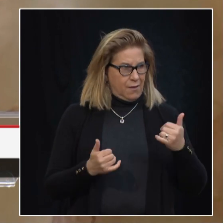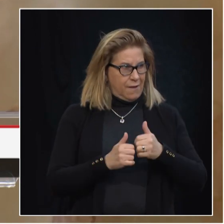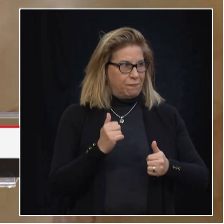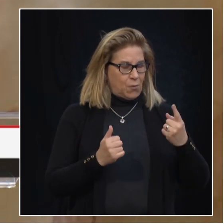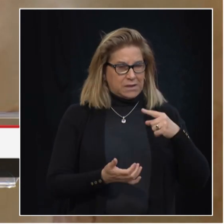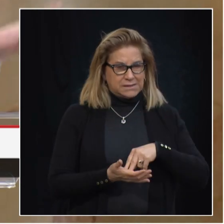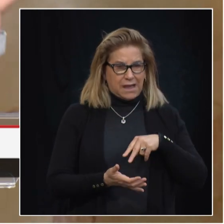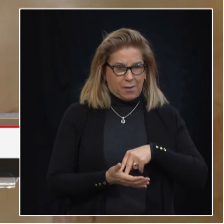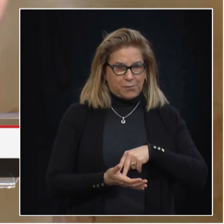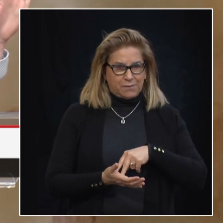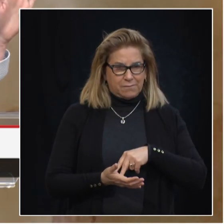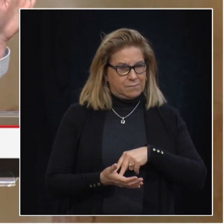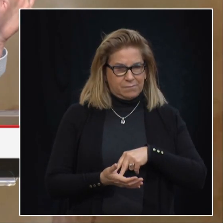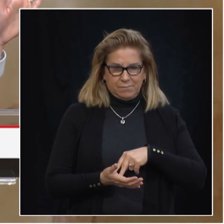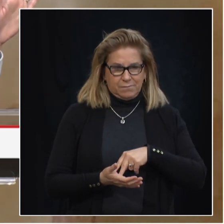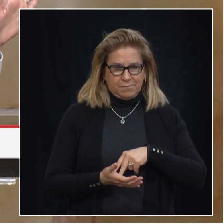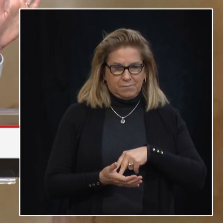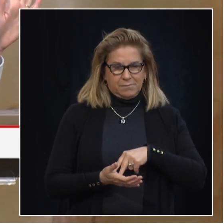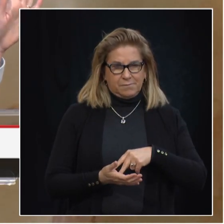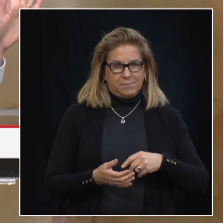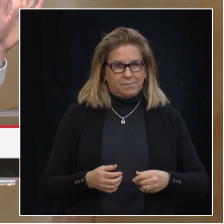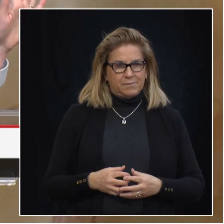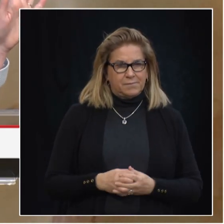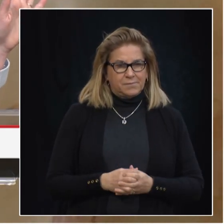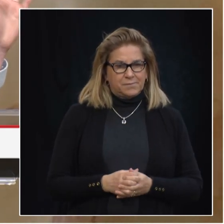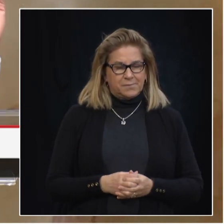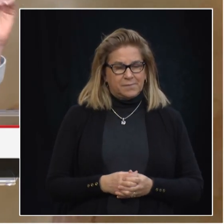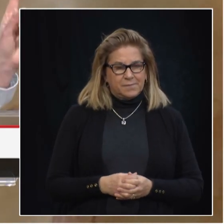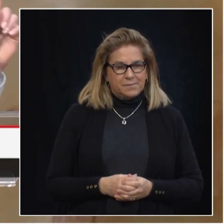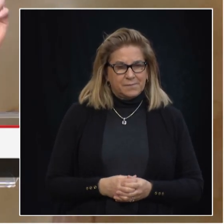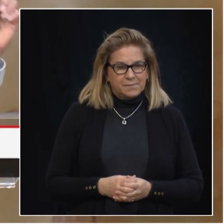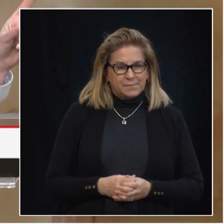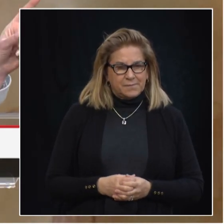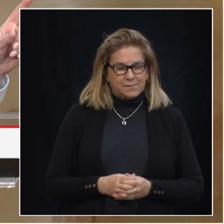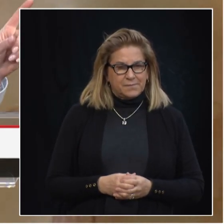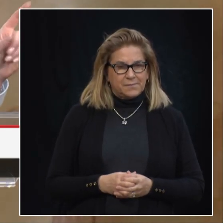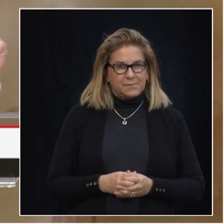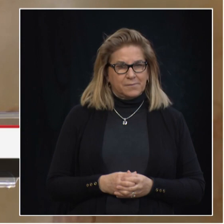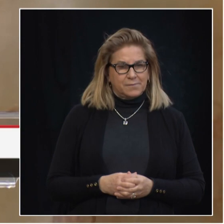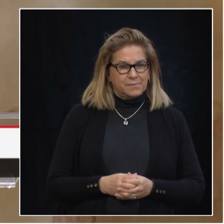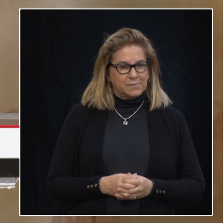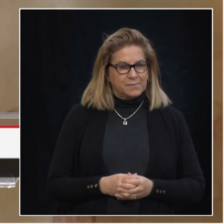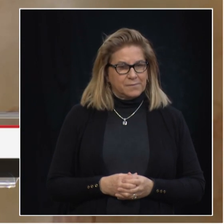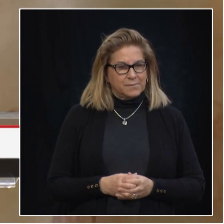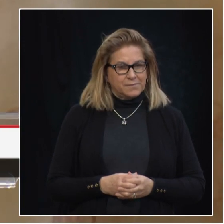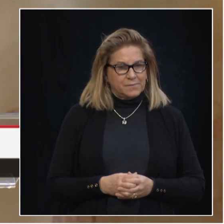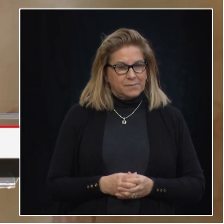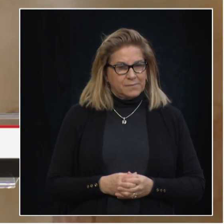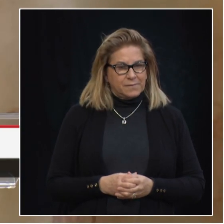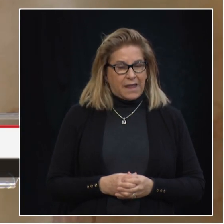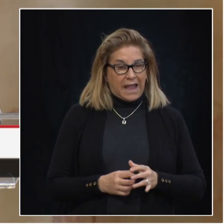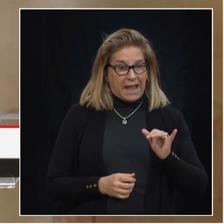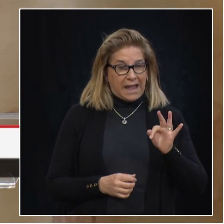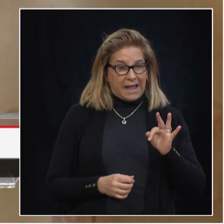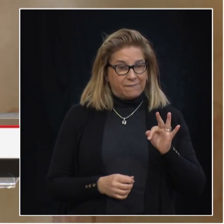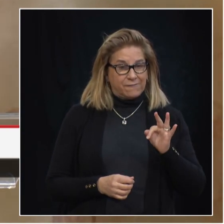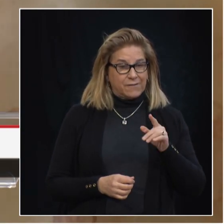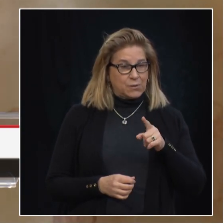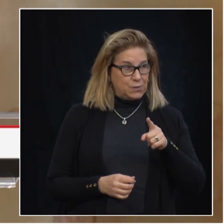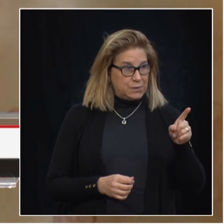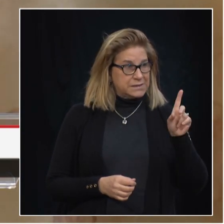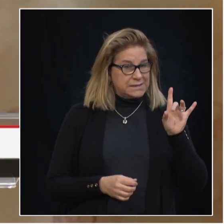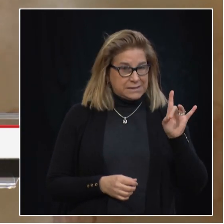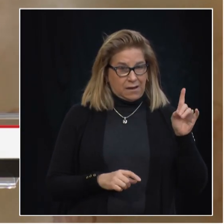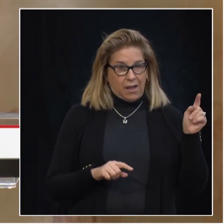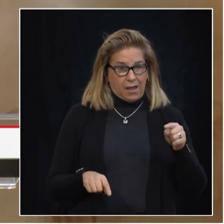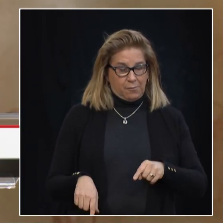so if you have been to at least one March Madness in the past, I want